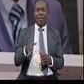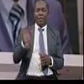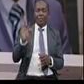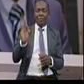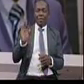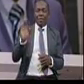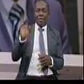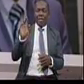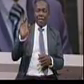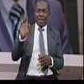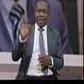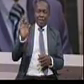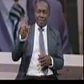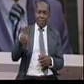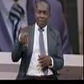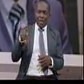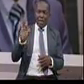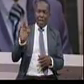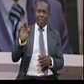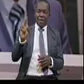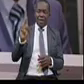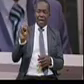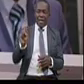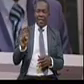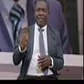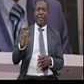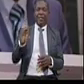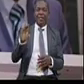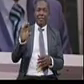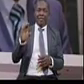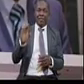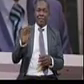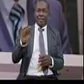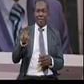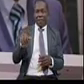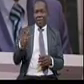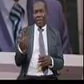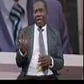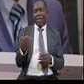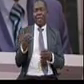OAIC, and the Tekan Equa block. When we were